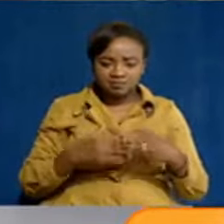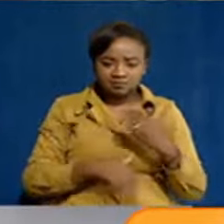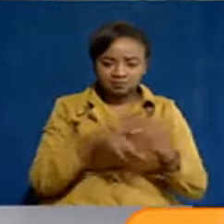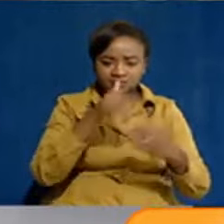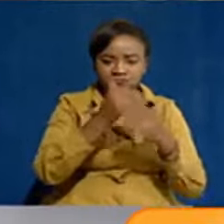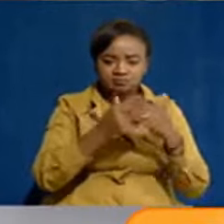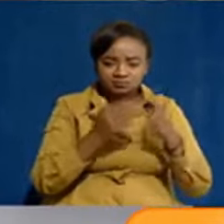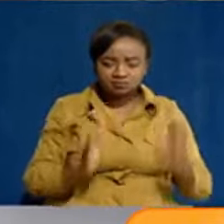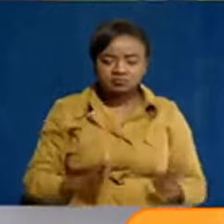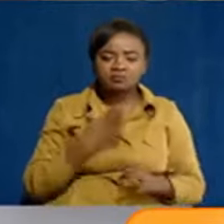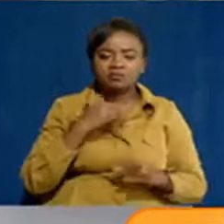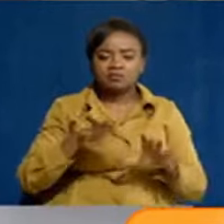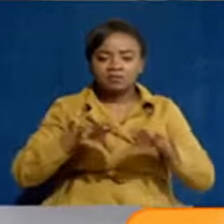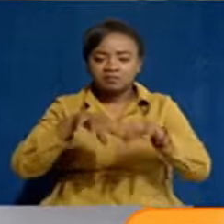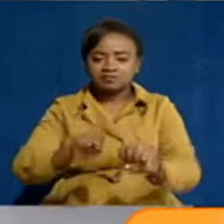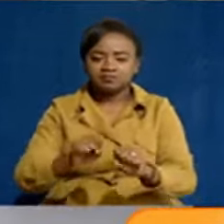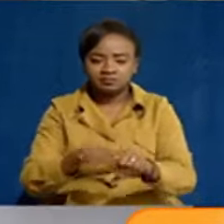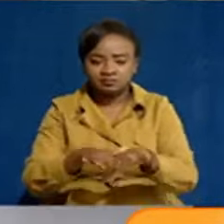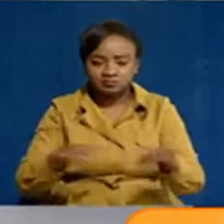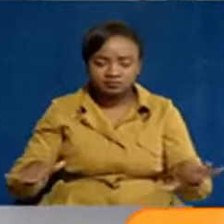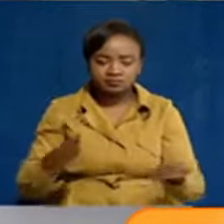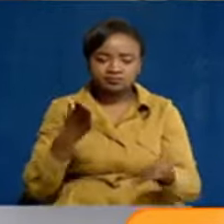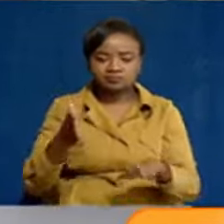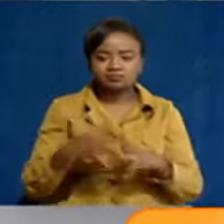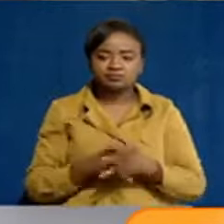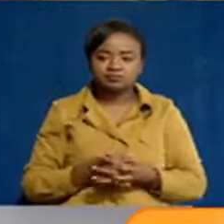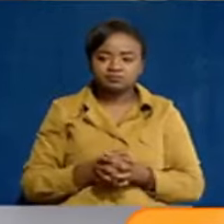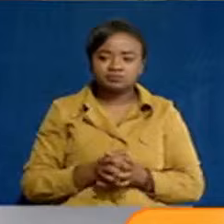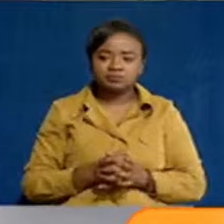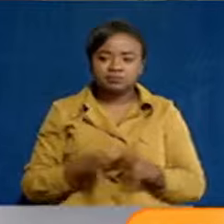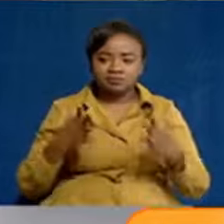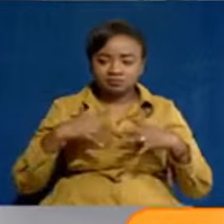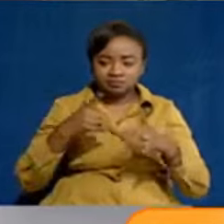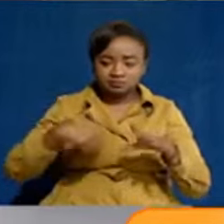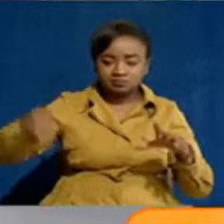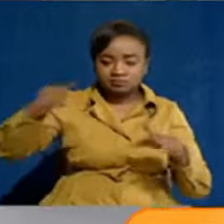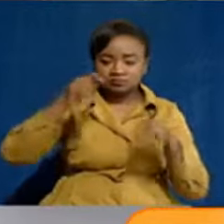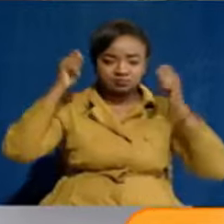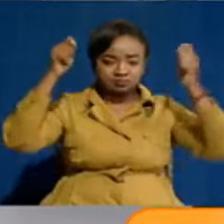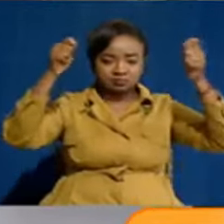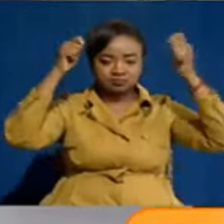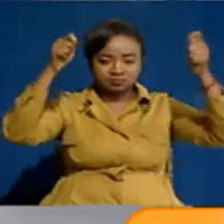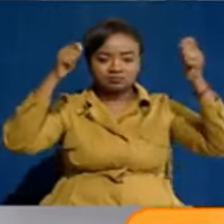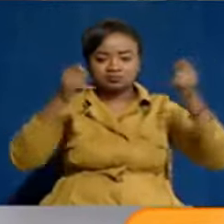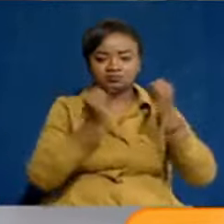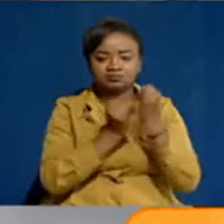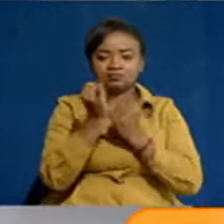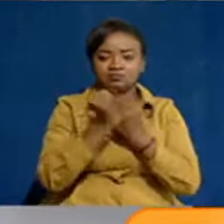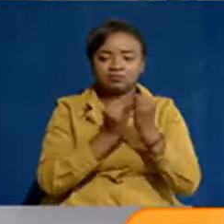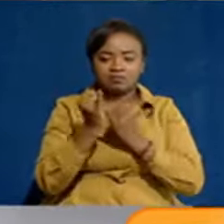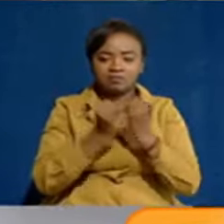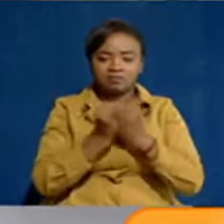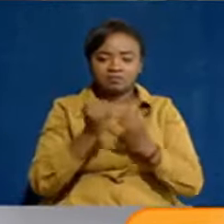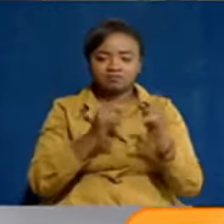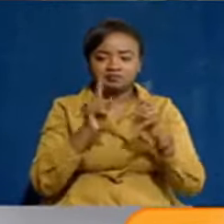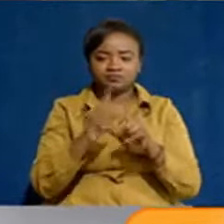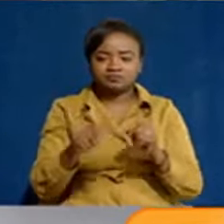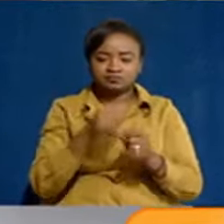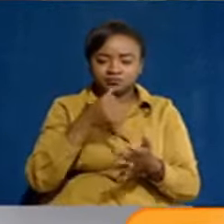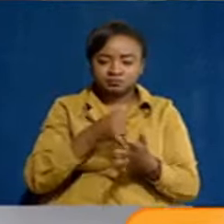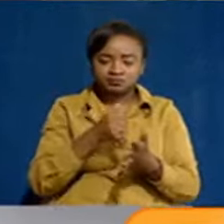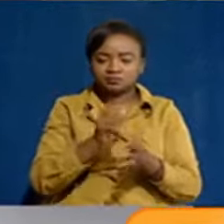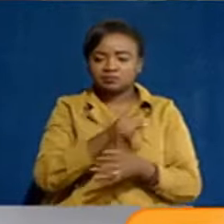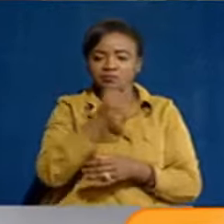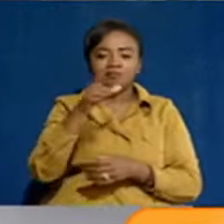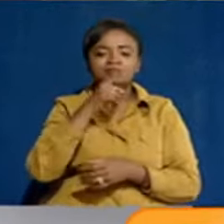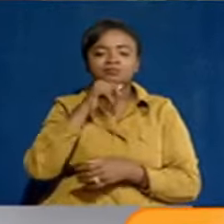aside for public utility. Residents who held protests around the estate on Saturday clashed with a group of men who were protecting